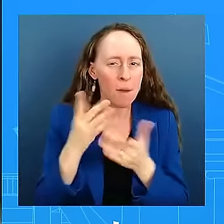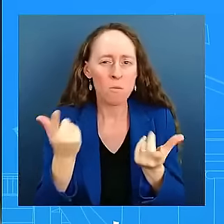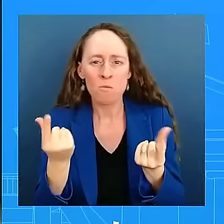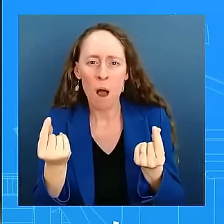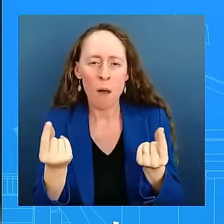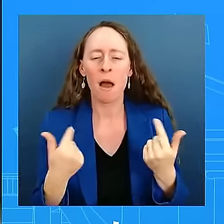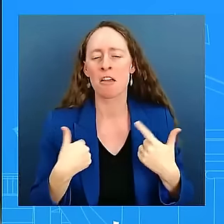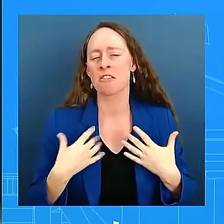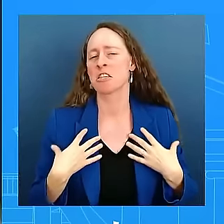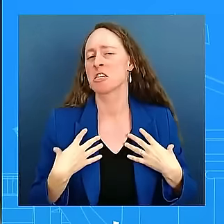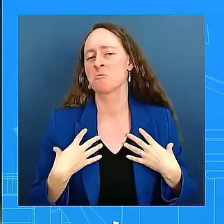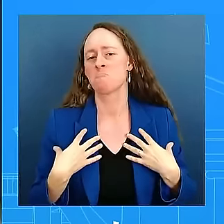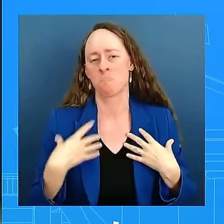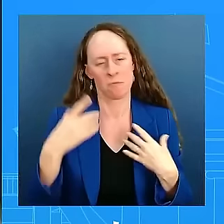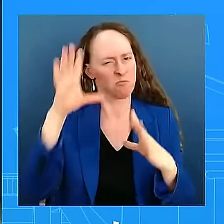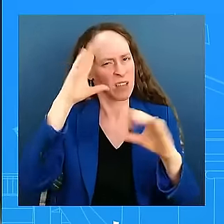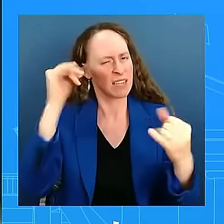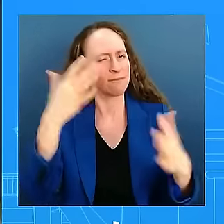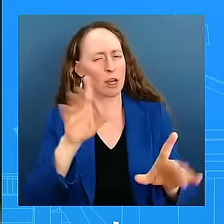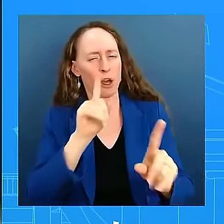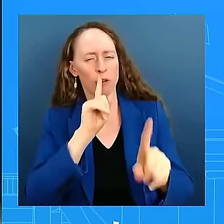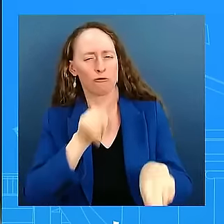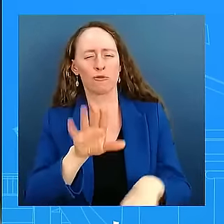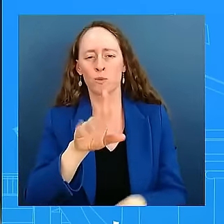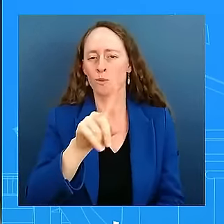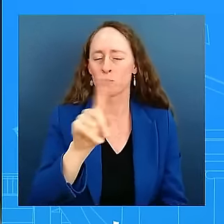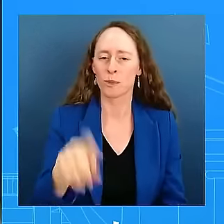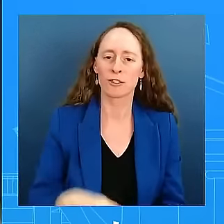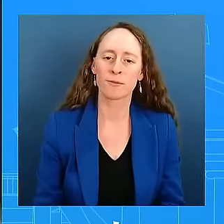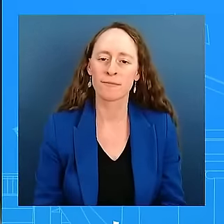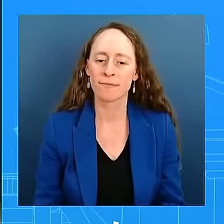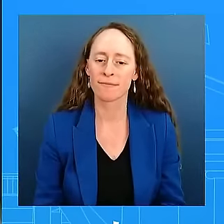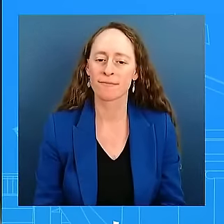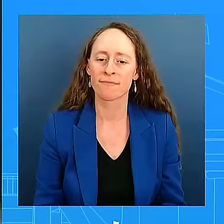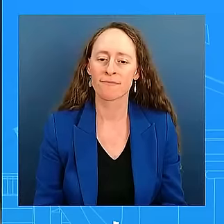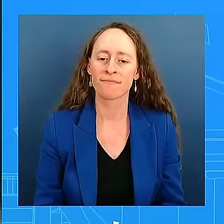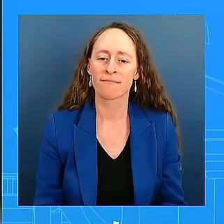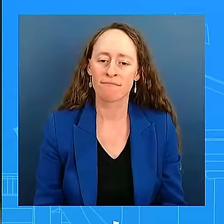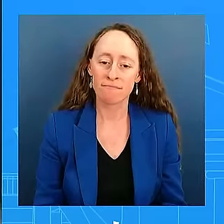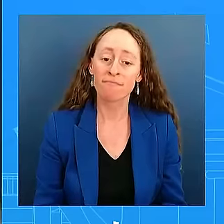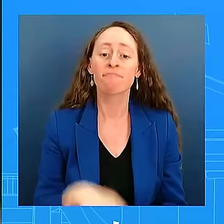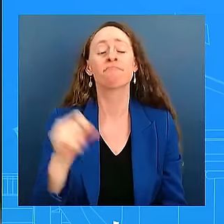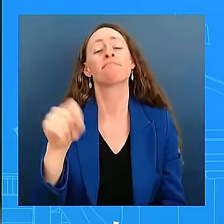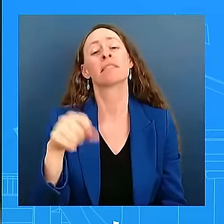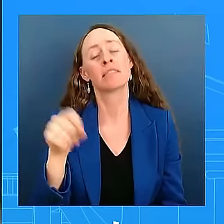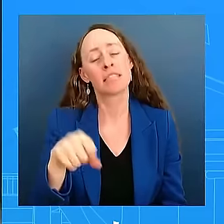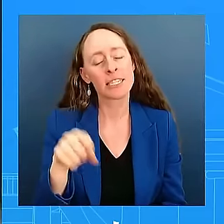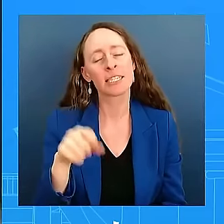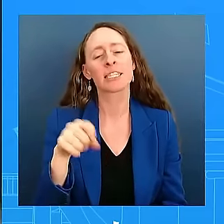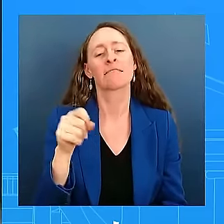directly. But he also said, this is going to, I think this is really important, that this, he believes this is going to be a free and fair election.